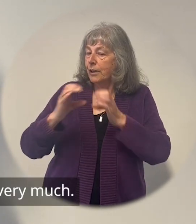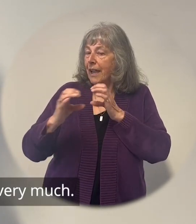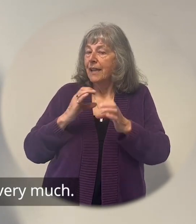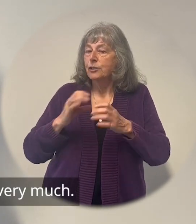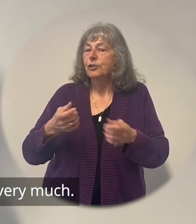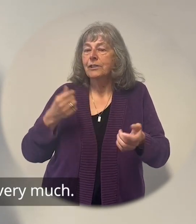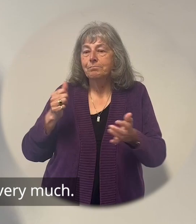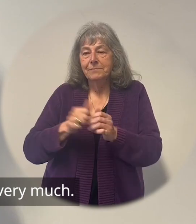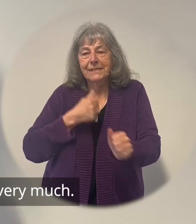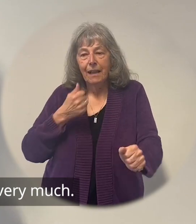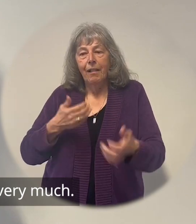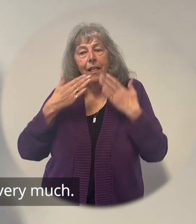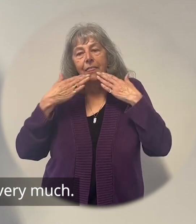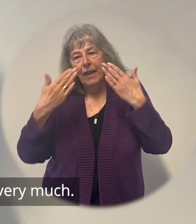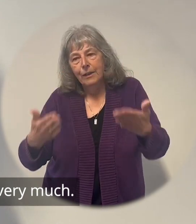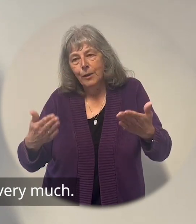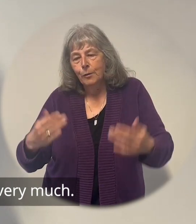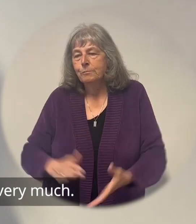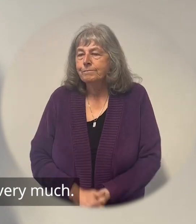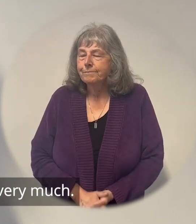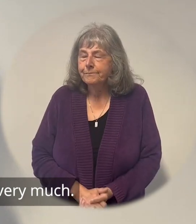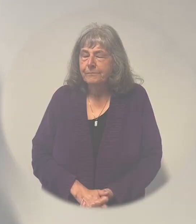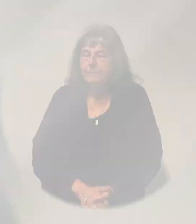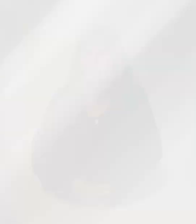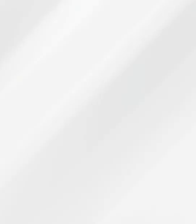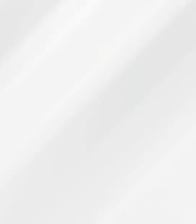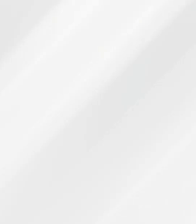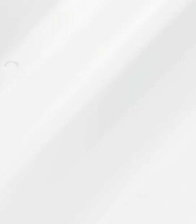their communication. Thank you very much.